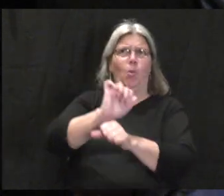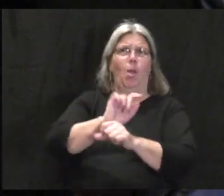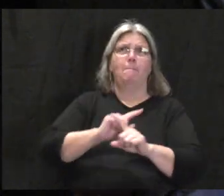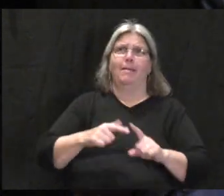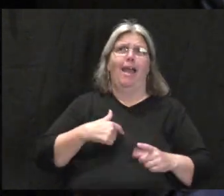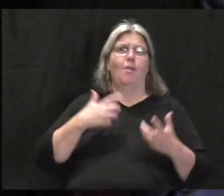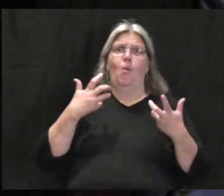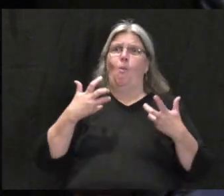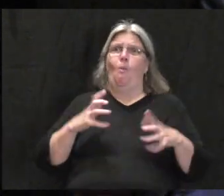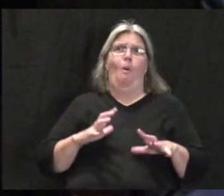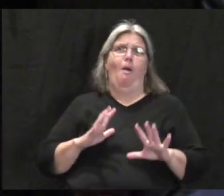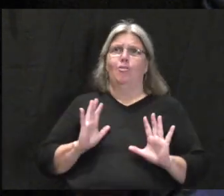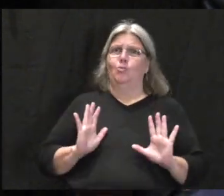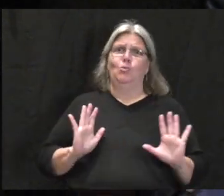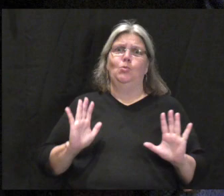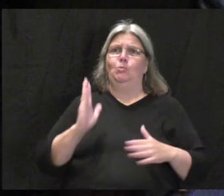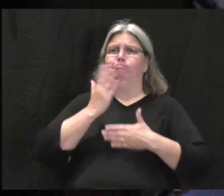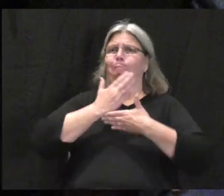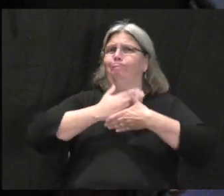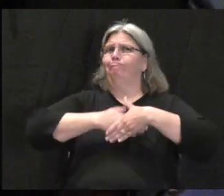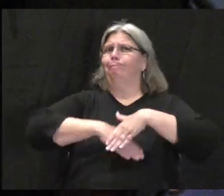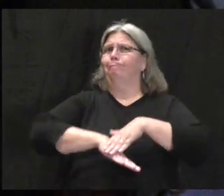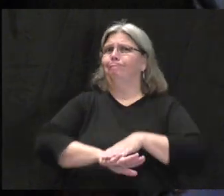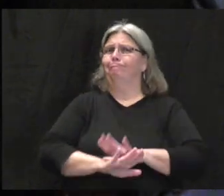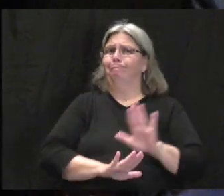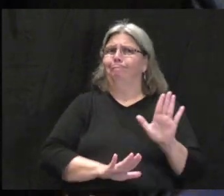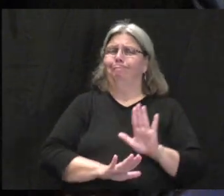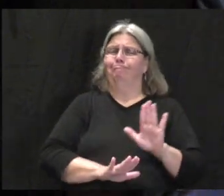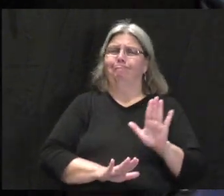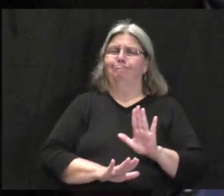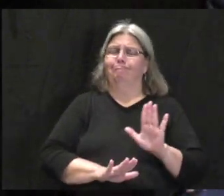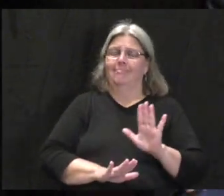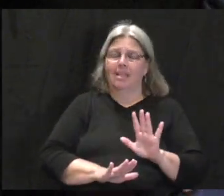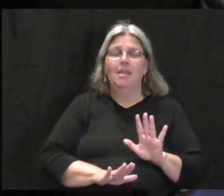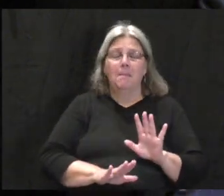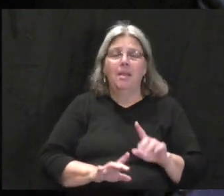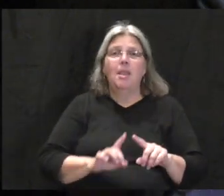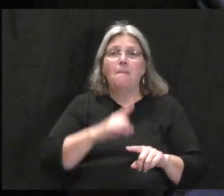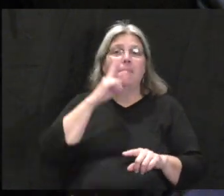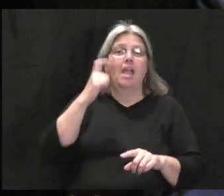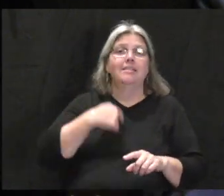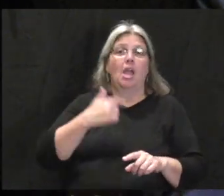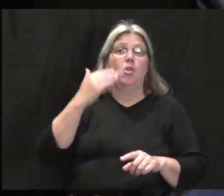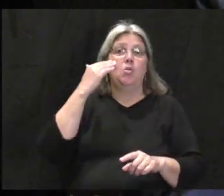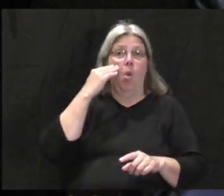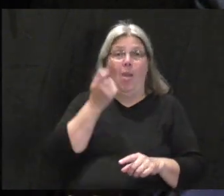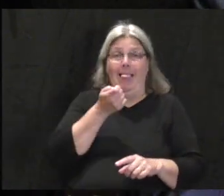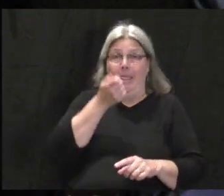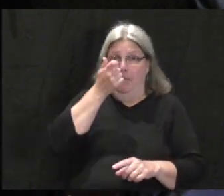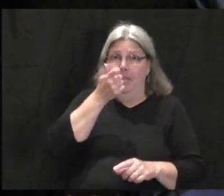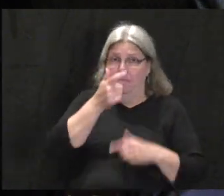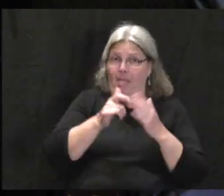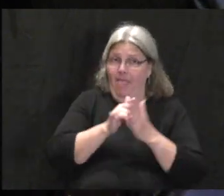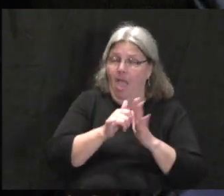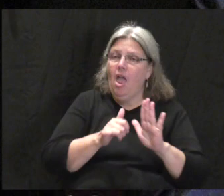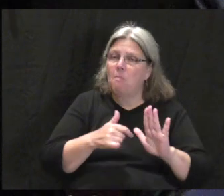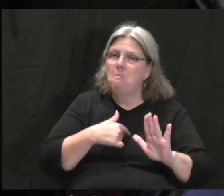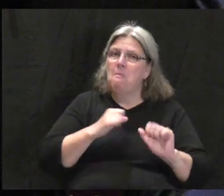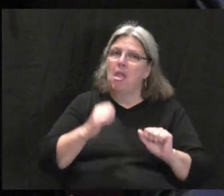know that I can be empathetic about that. And that's kind of, to me, the importance of cultural